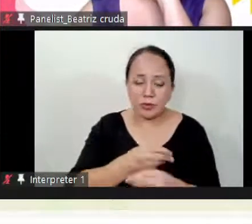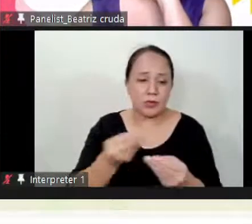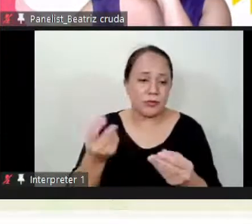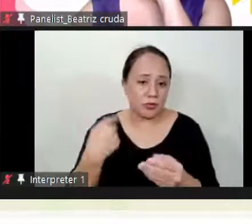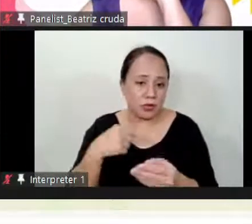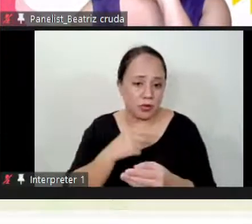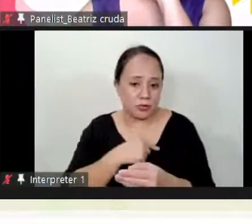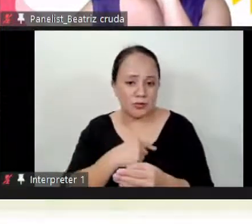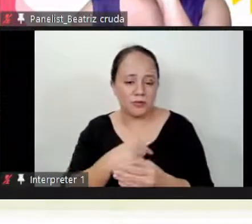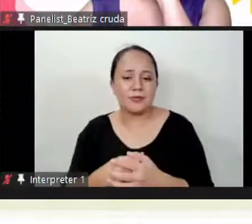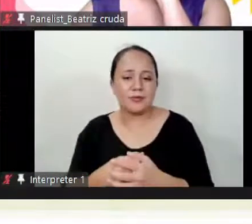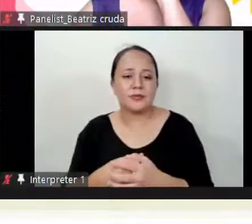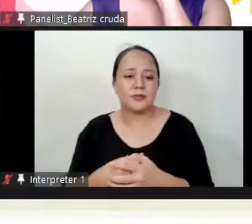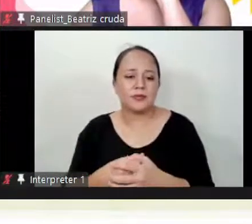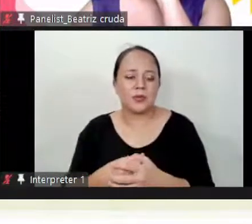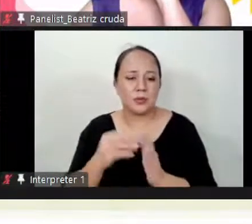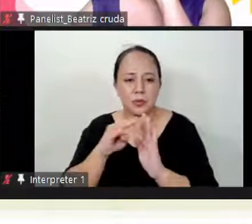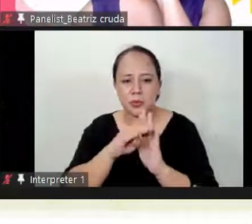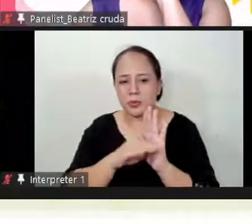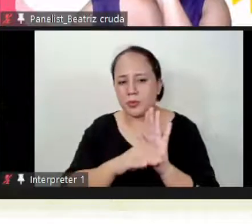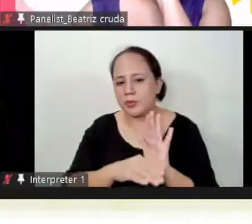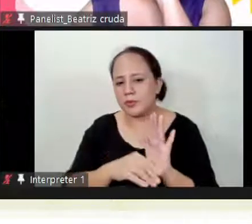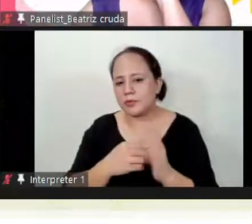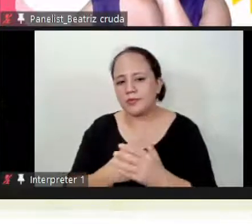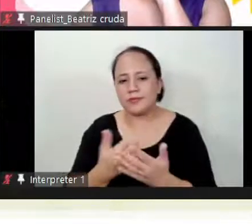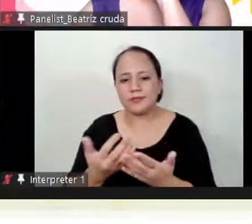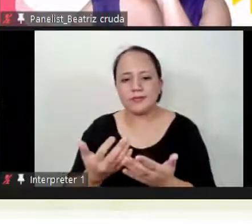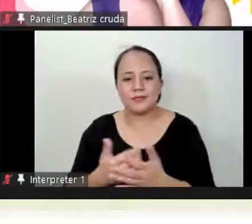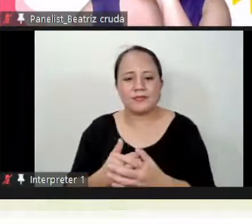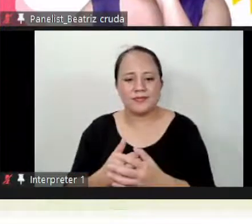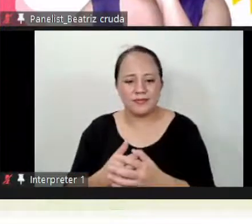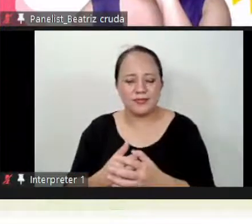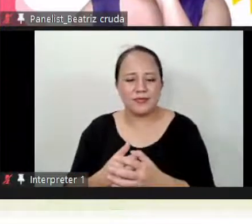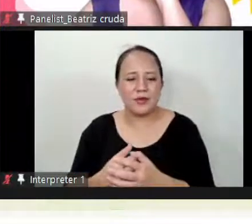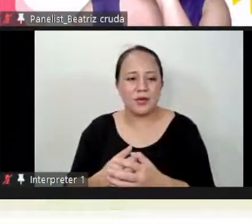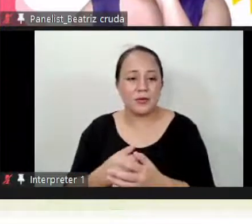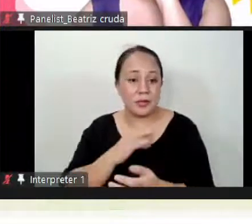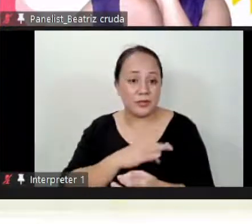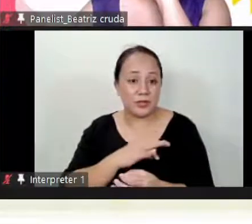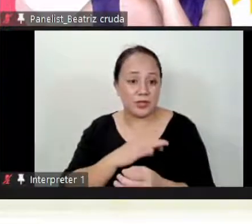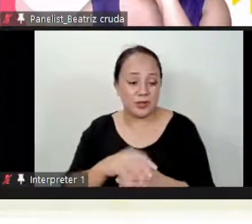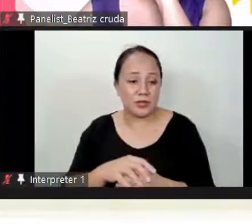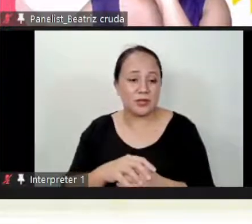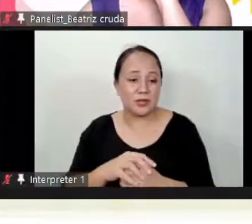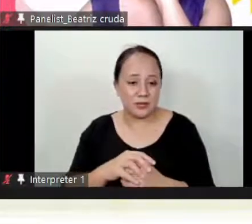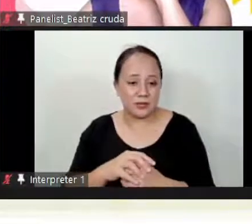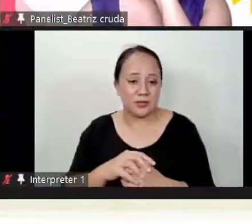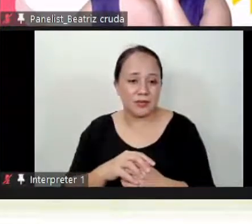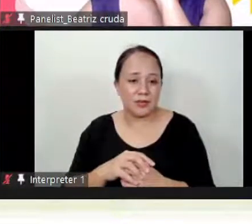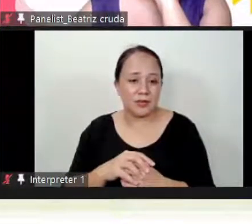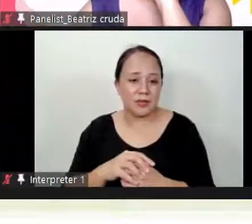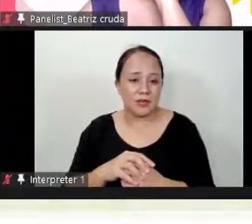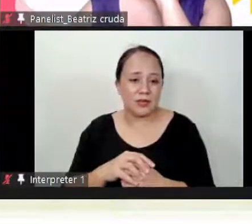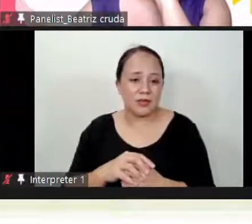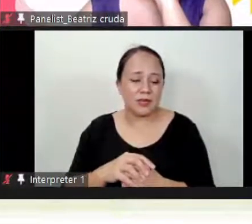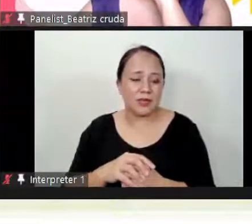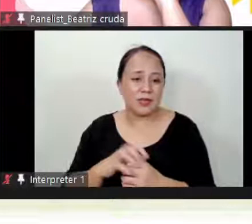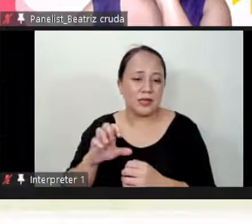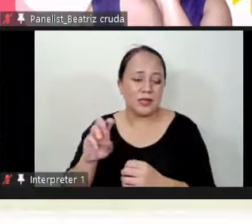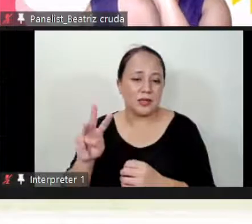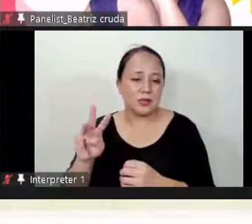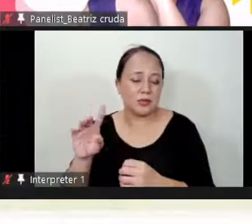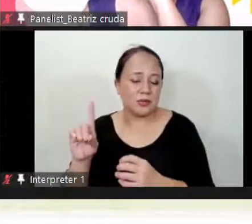us by listing us as one of the beneficiaries of the PWD